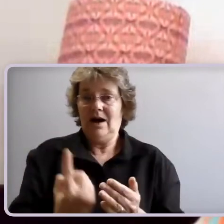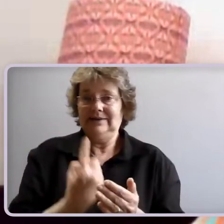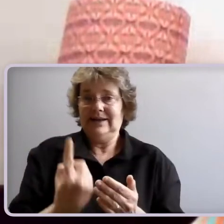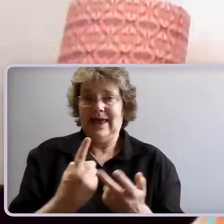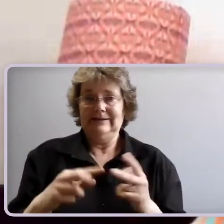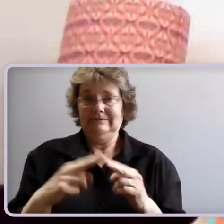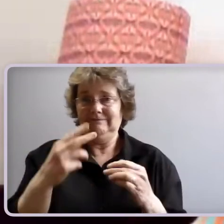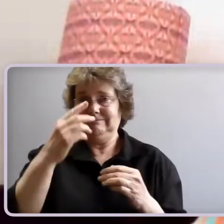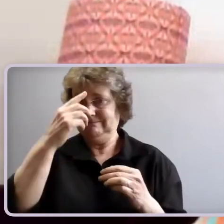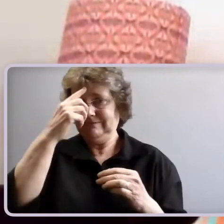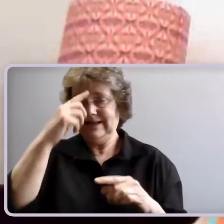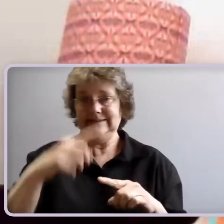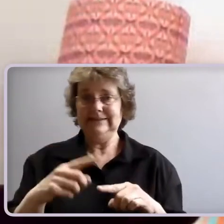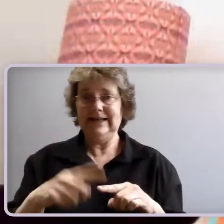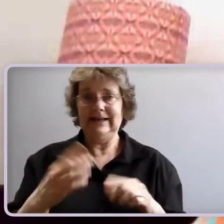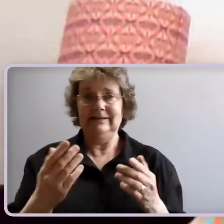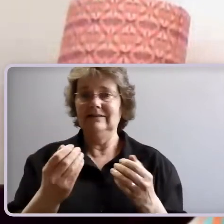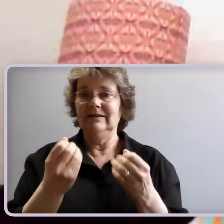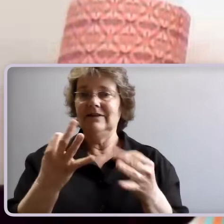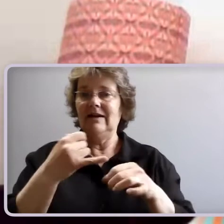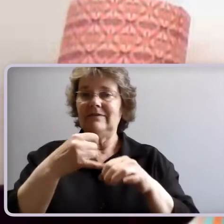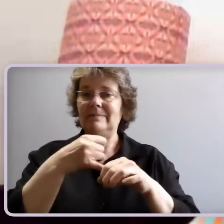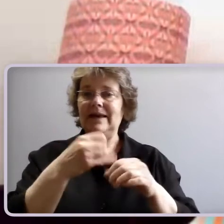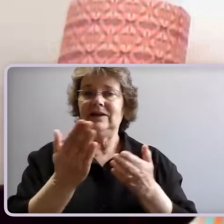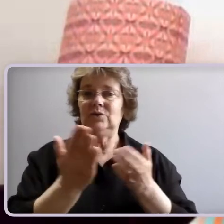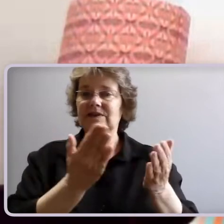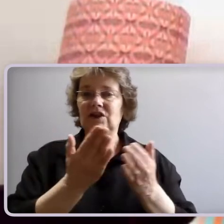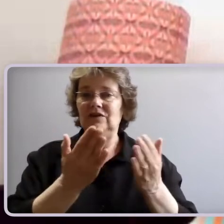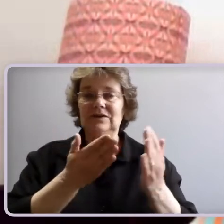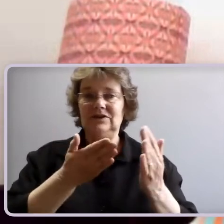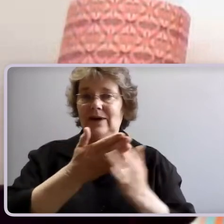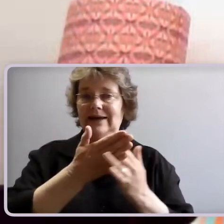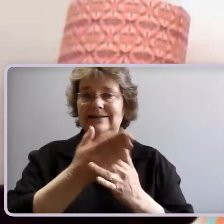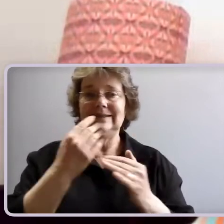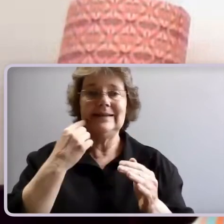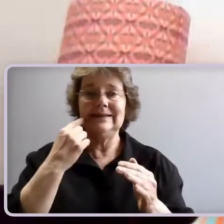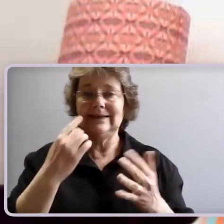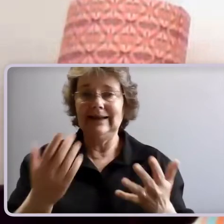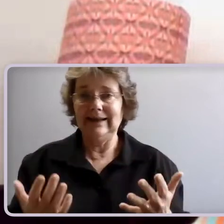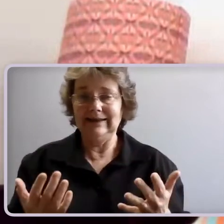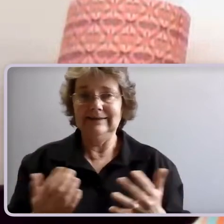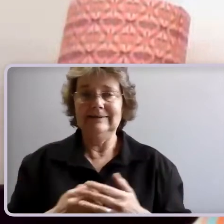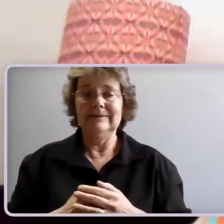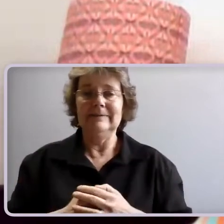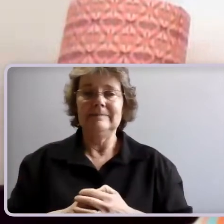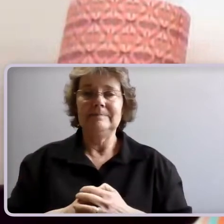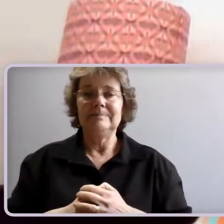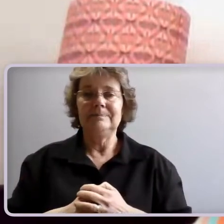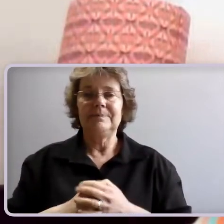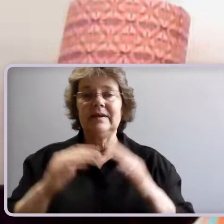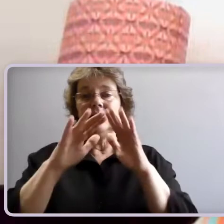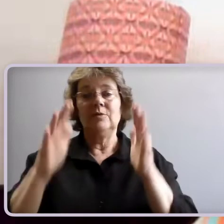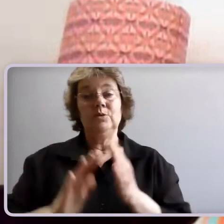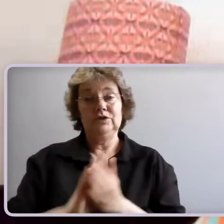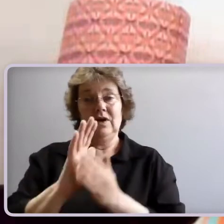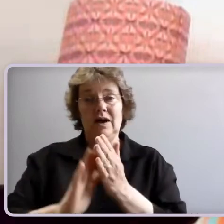access if there are fractions in the community. I think, and with the bushfires and the flooding, we also saw